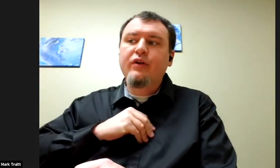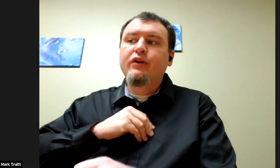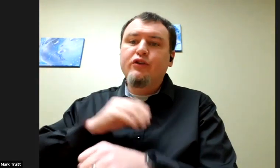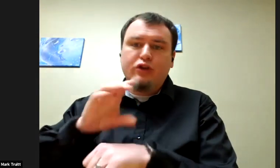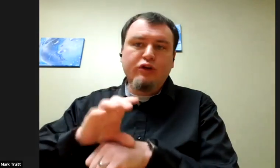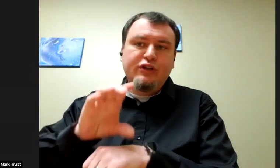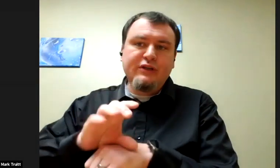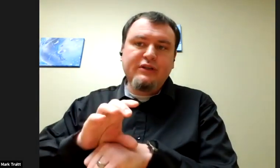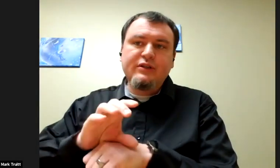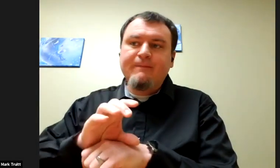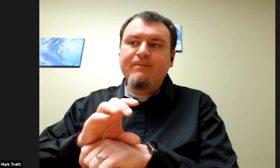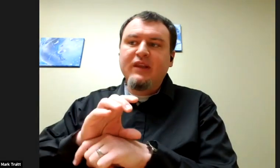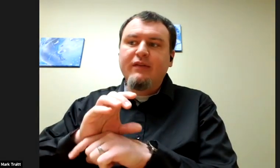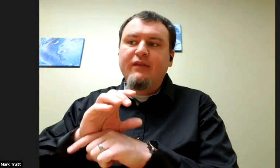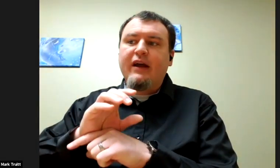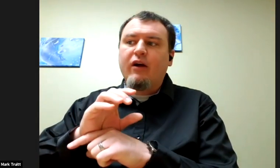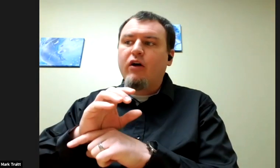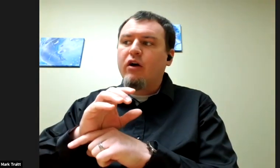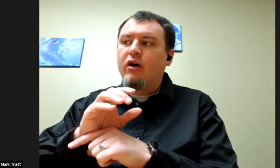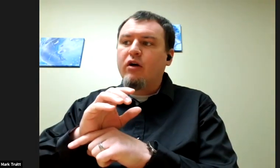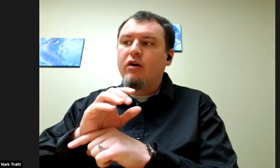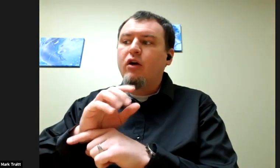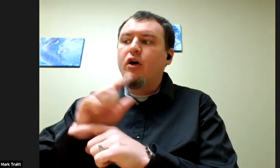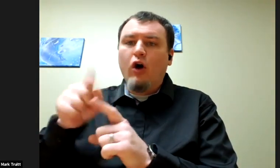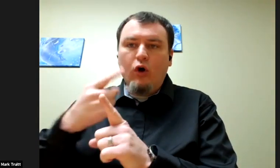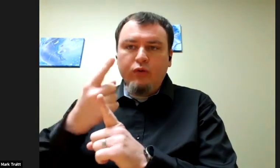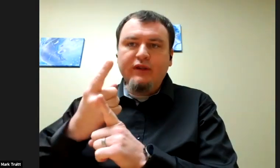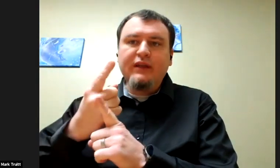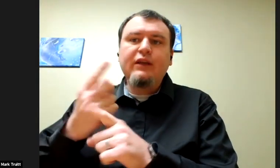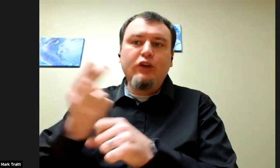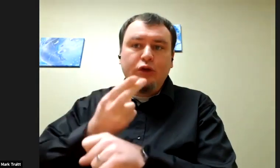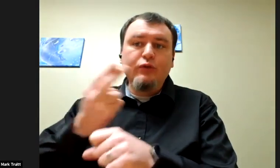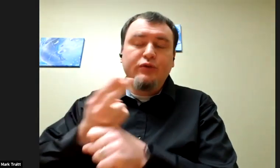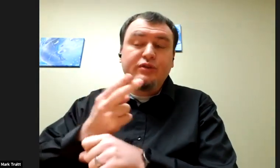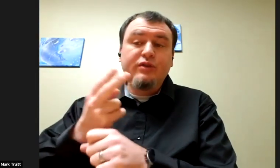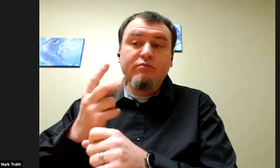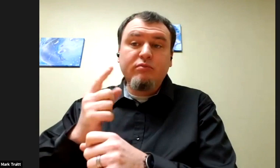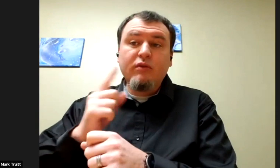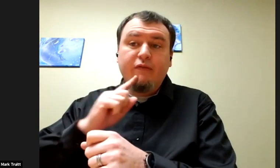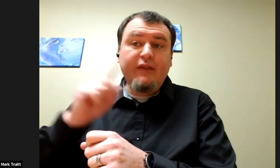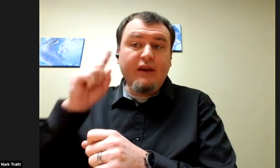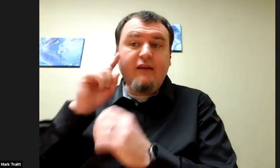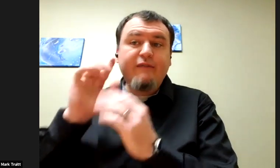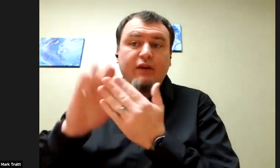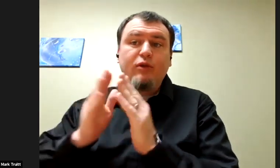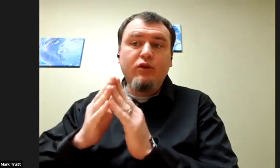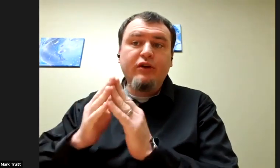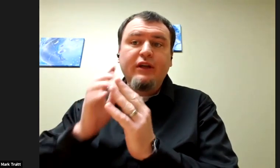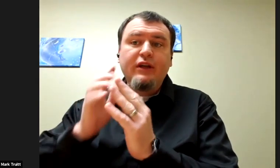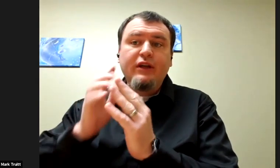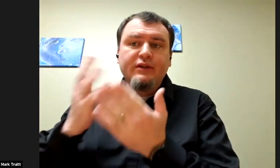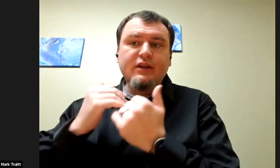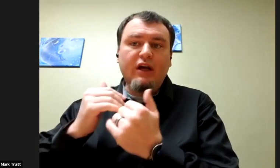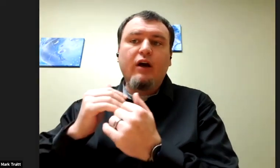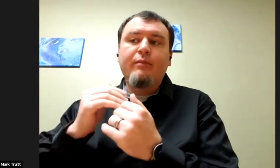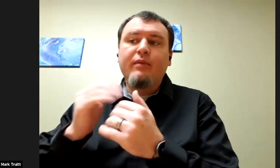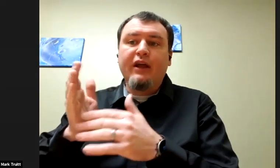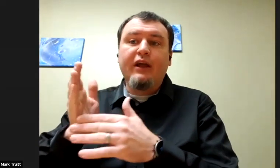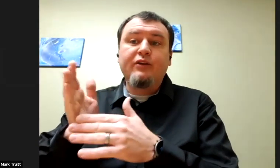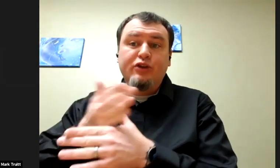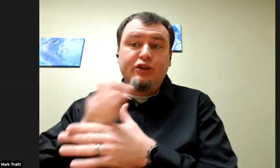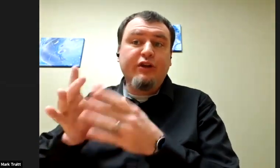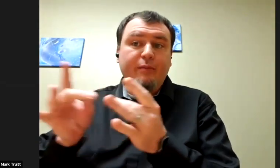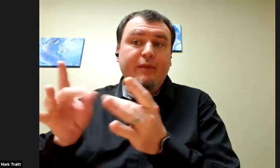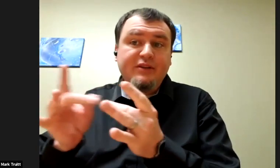deaf-owned churches that are only used for the deaf community to